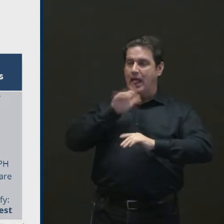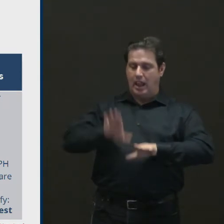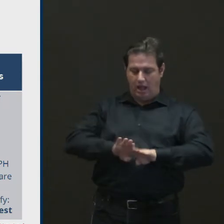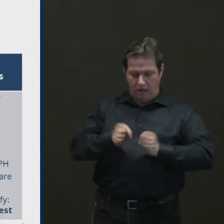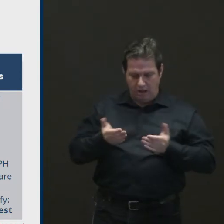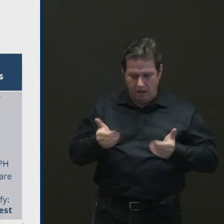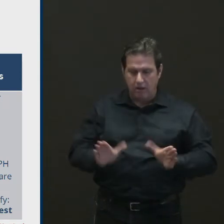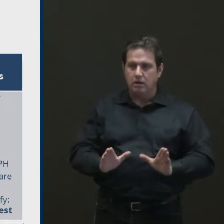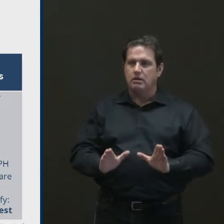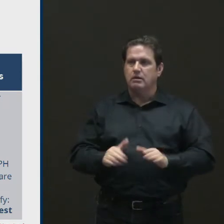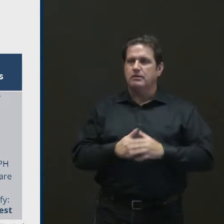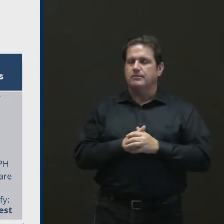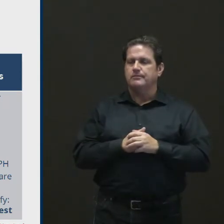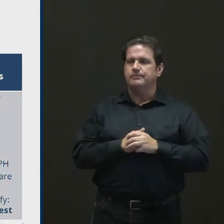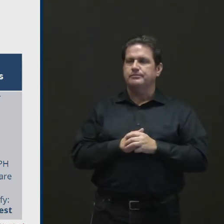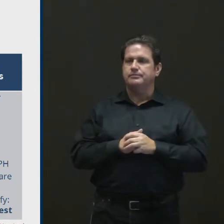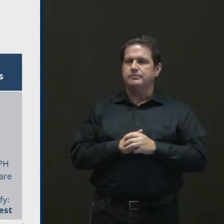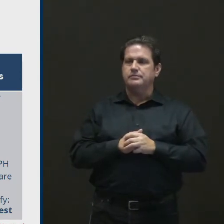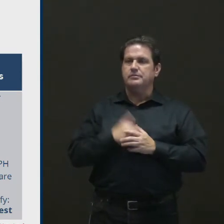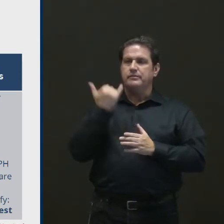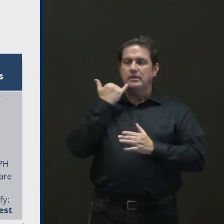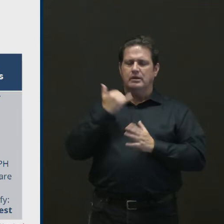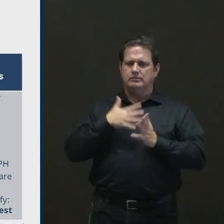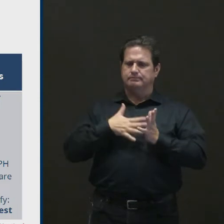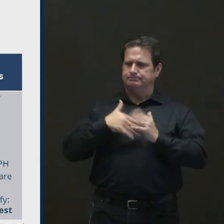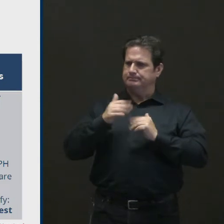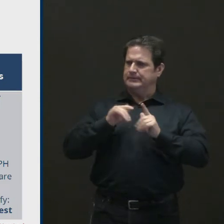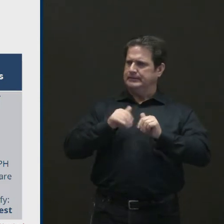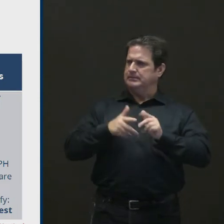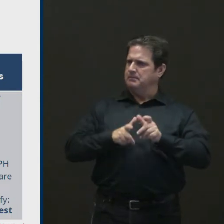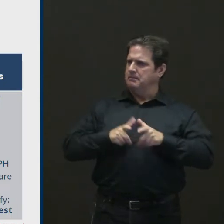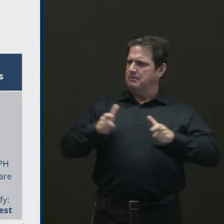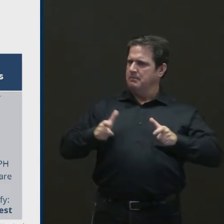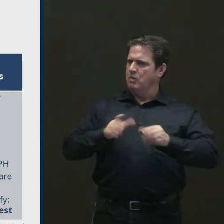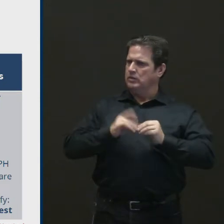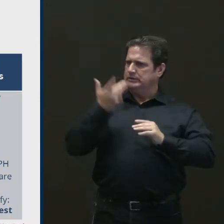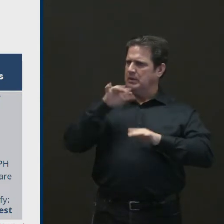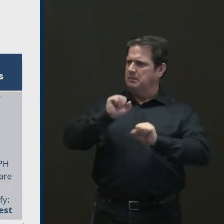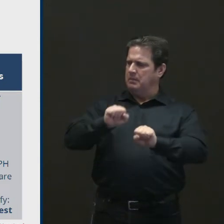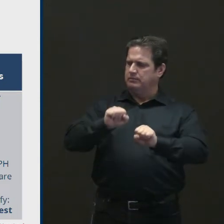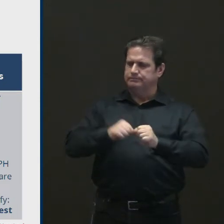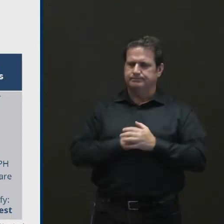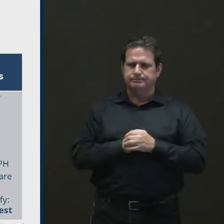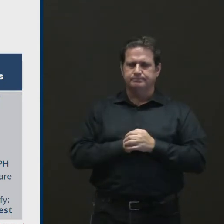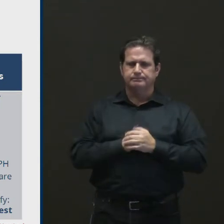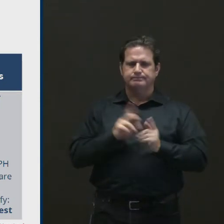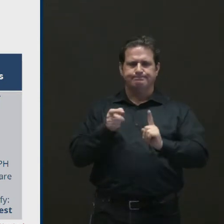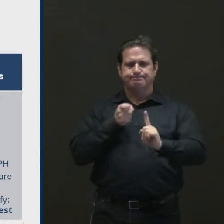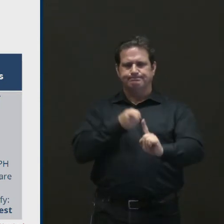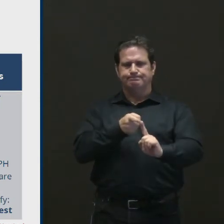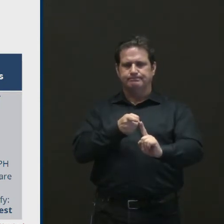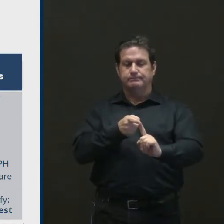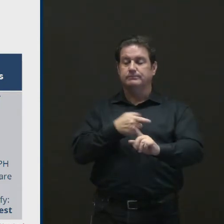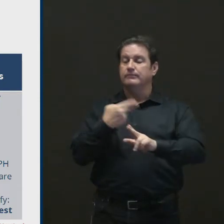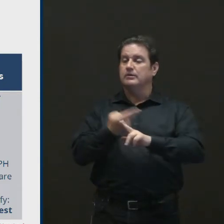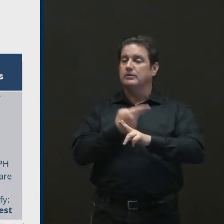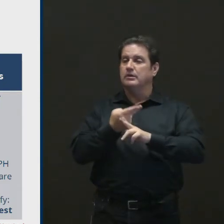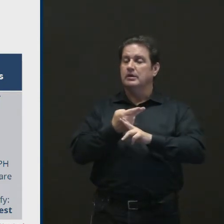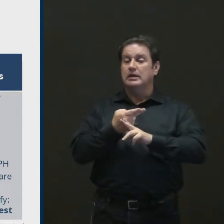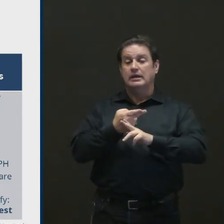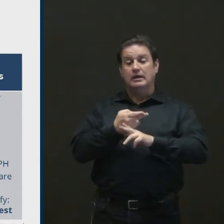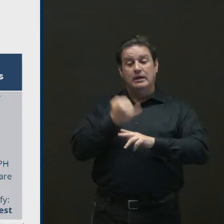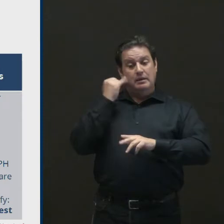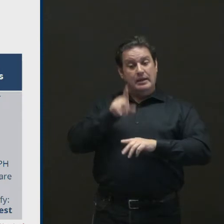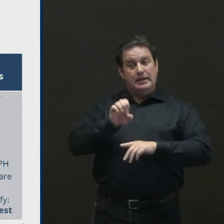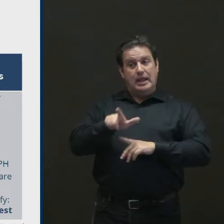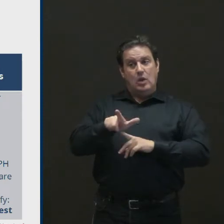sure, as we build this, we use it as smart as possible. We are you must be a Delaware resident